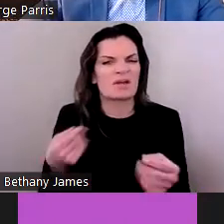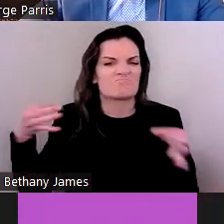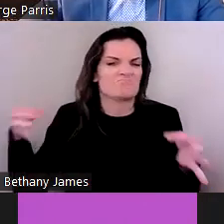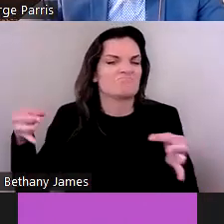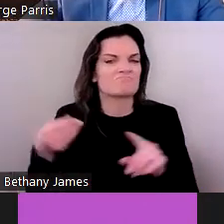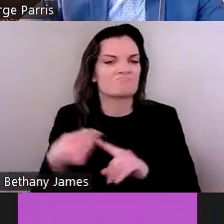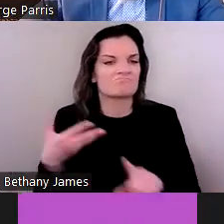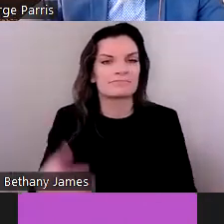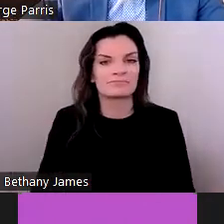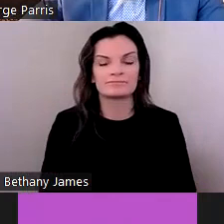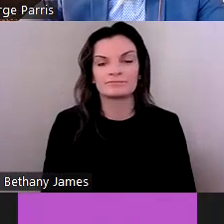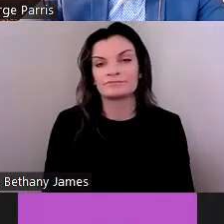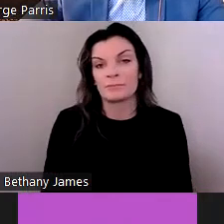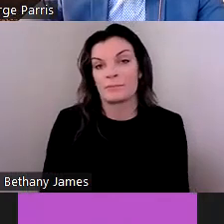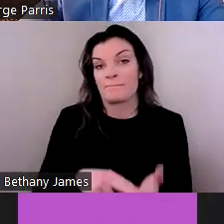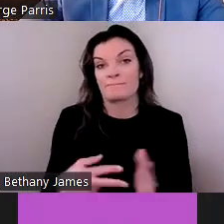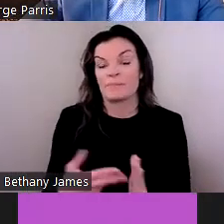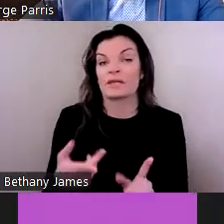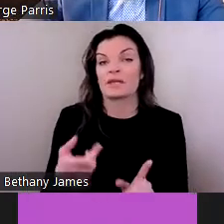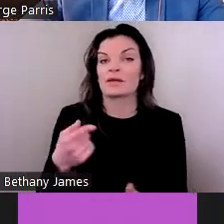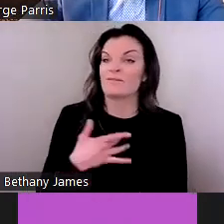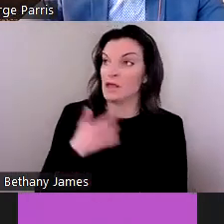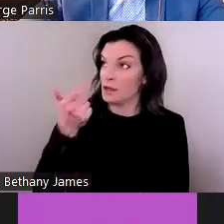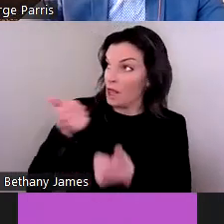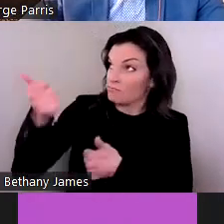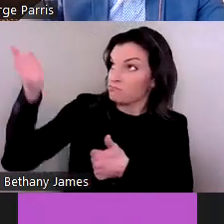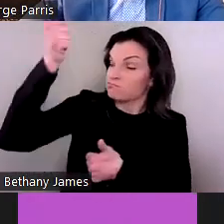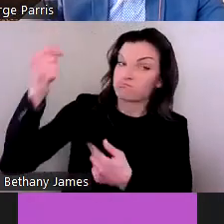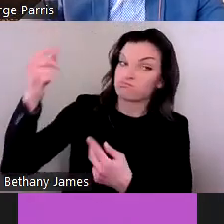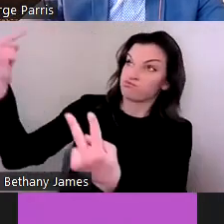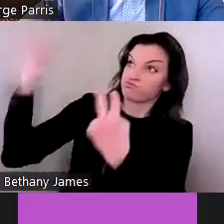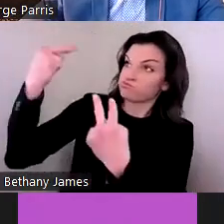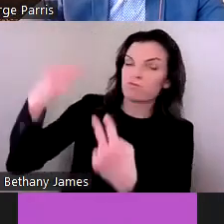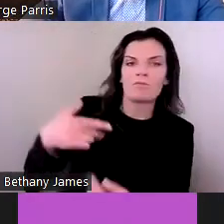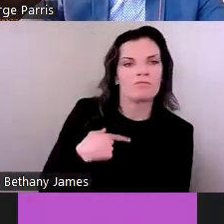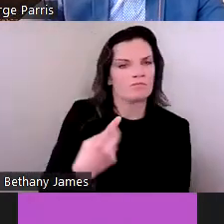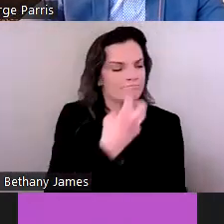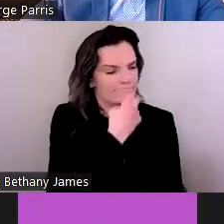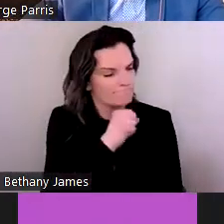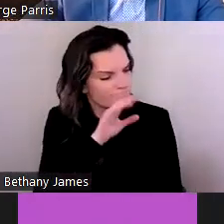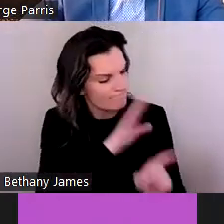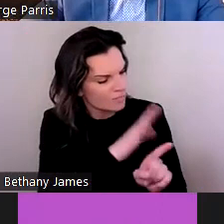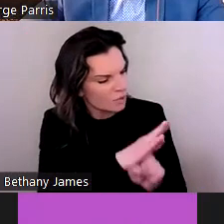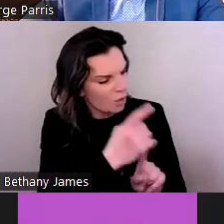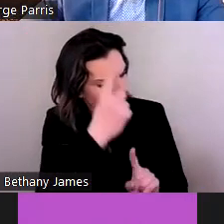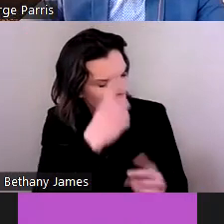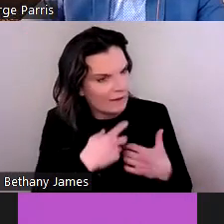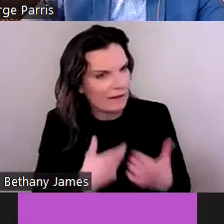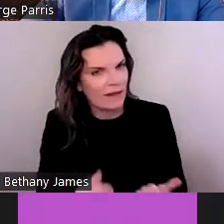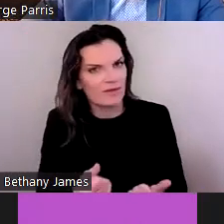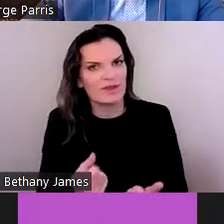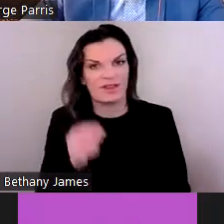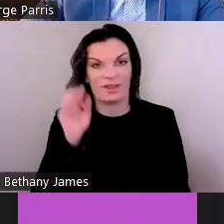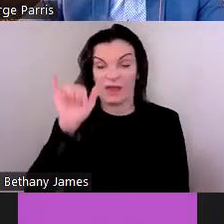identity and perspective are valued by leadership report higher rates of psychological safety.